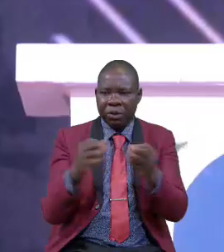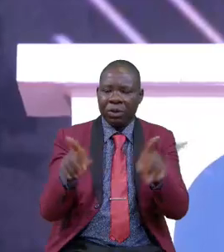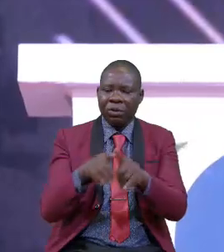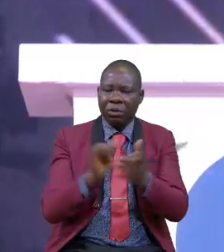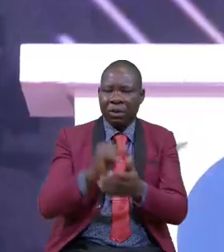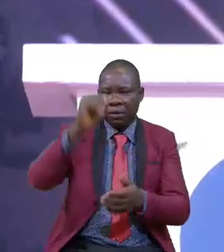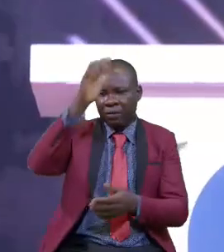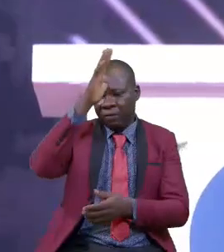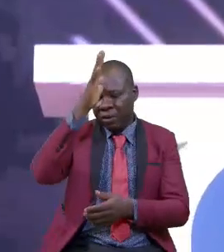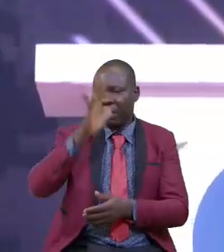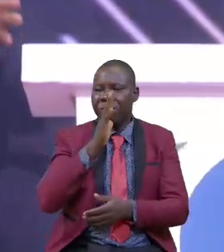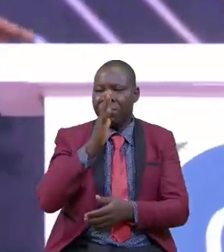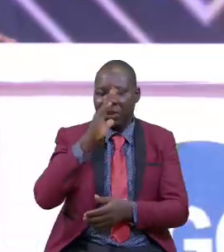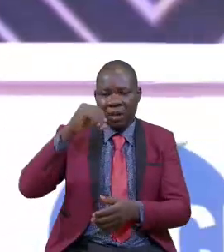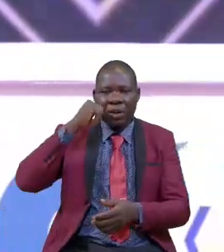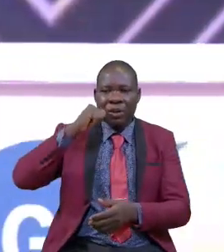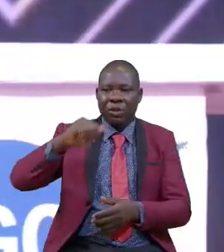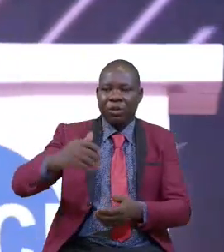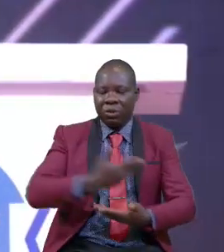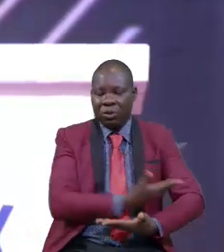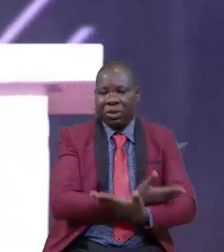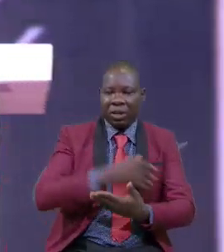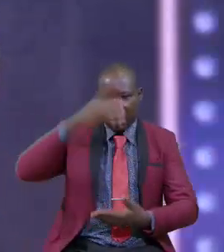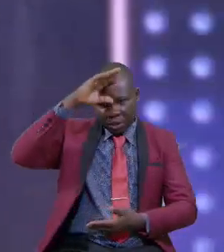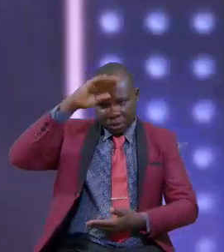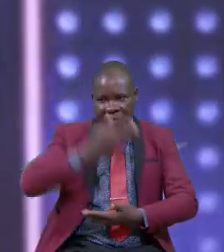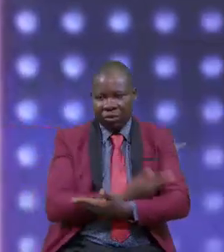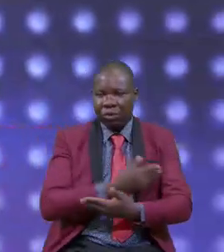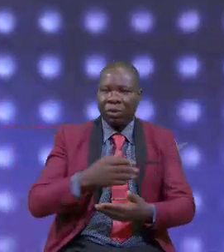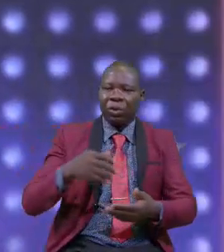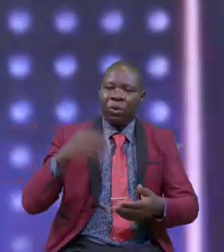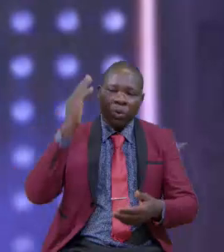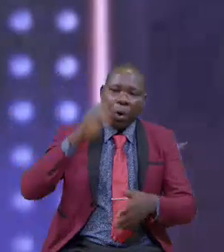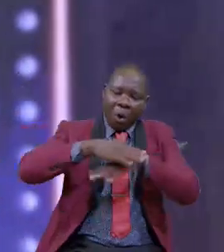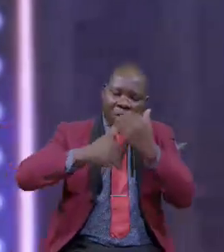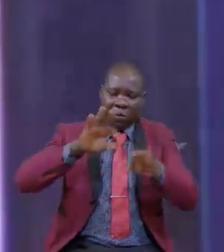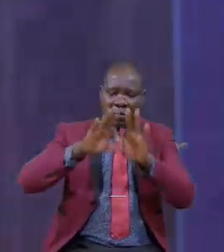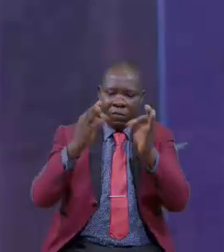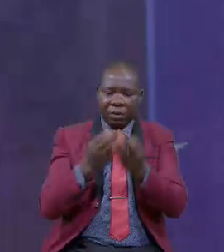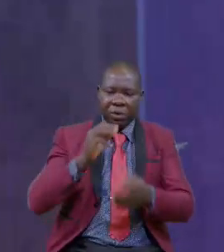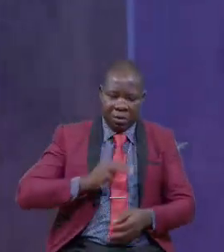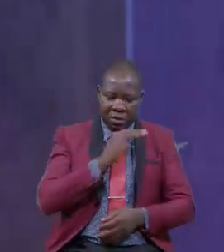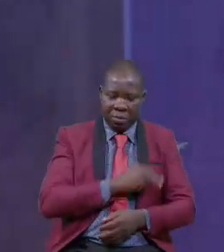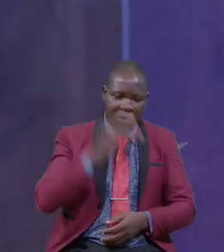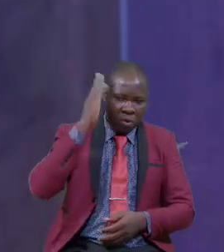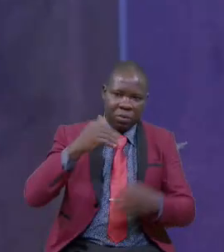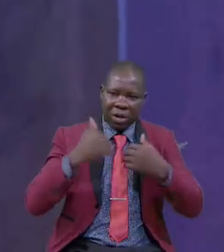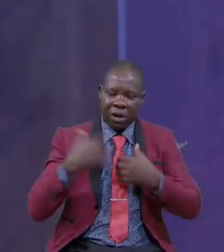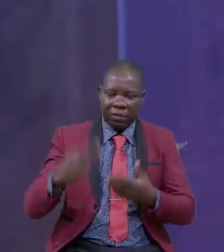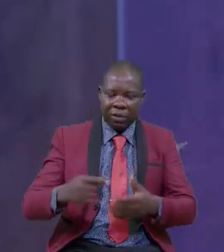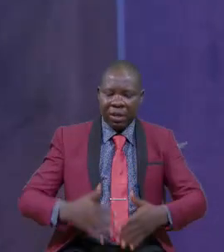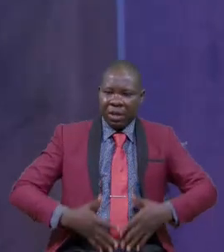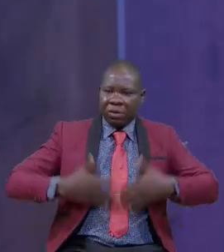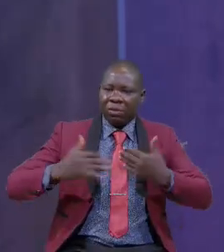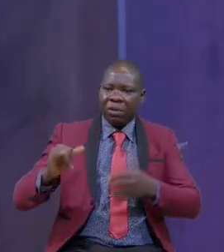whole family can have the indwelling of Christ. Not only that, he can dwell in an assembly,